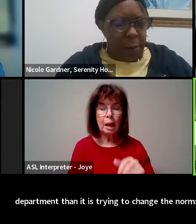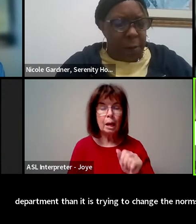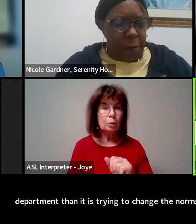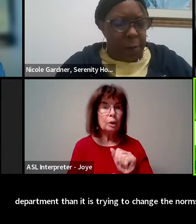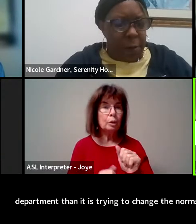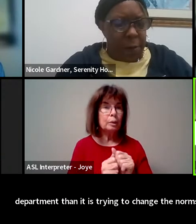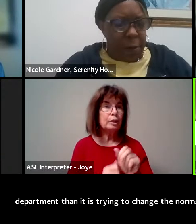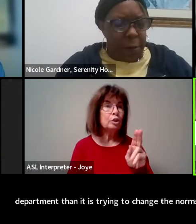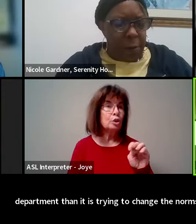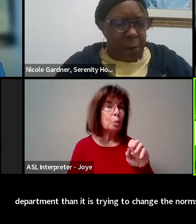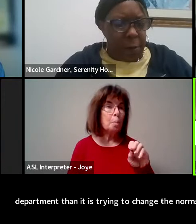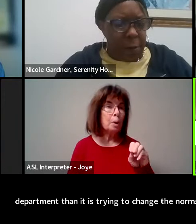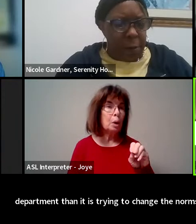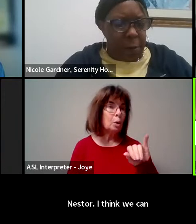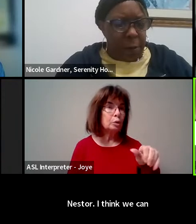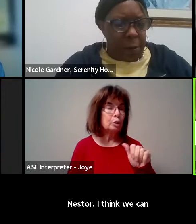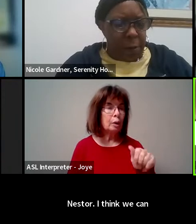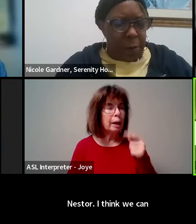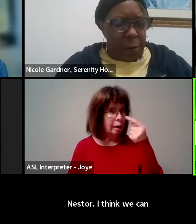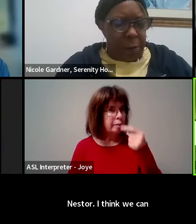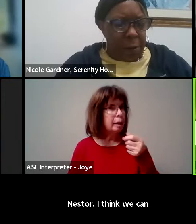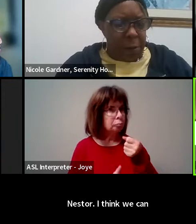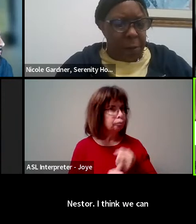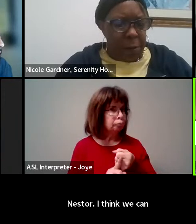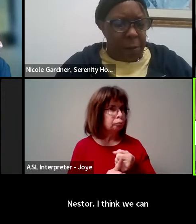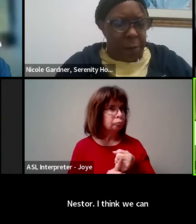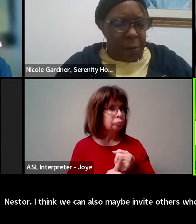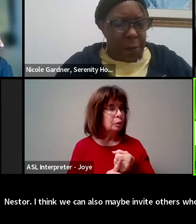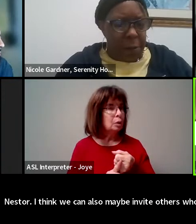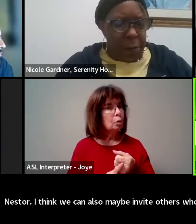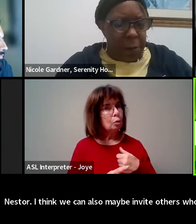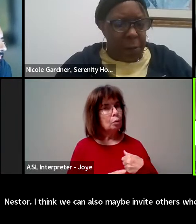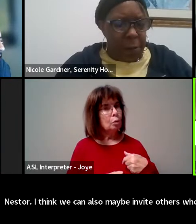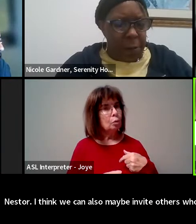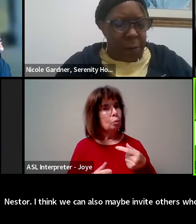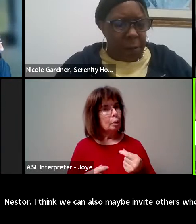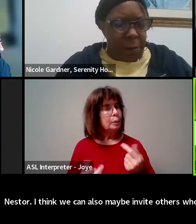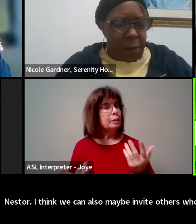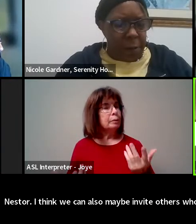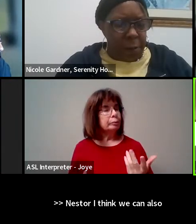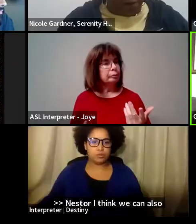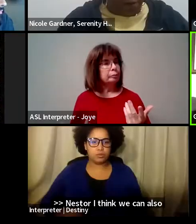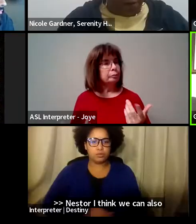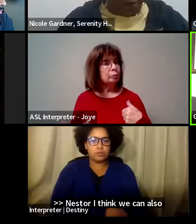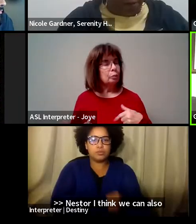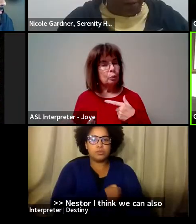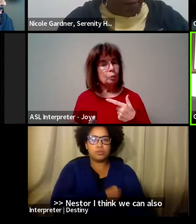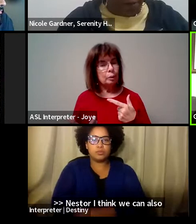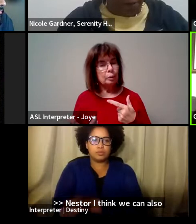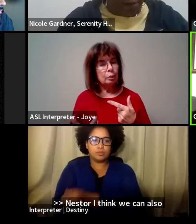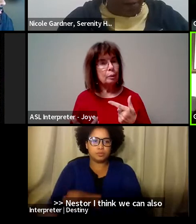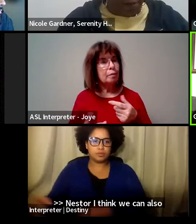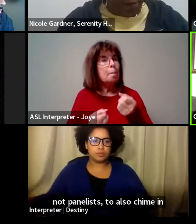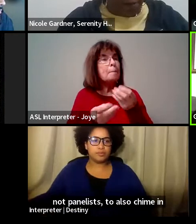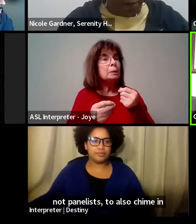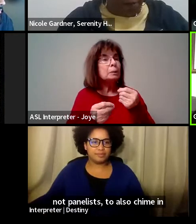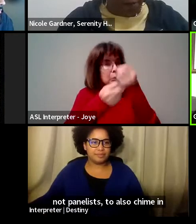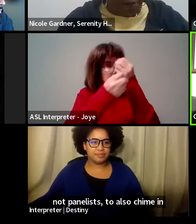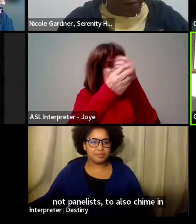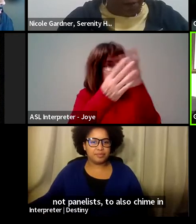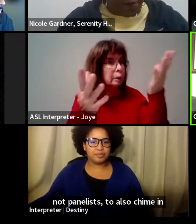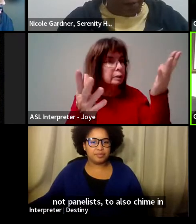is very impactful. What we do is multiple messaging, right?